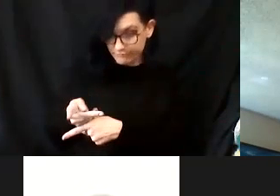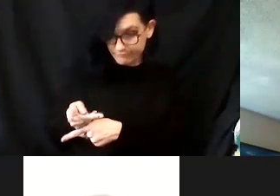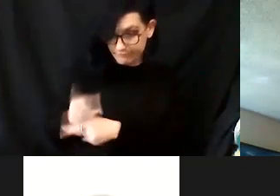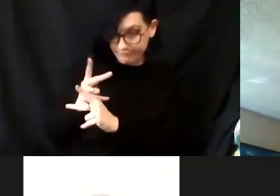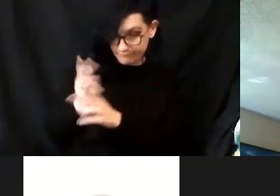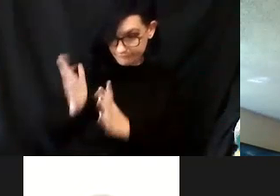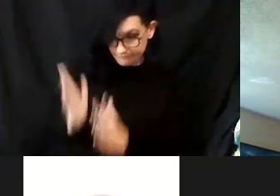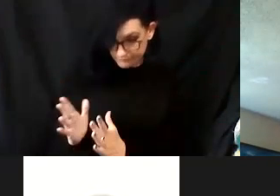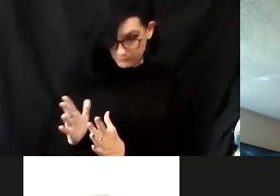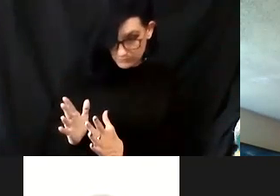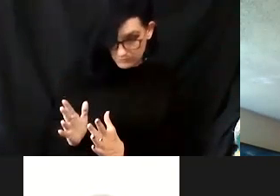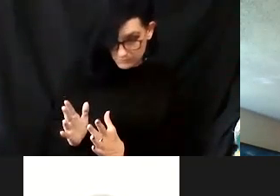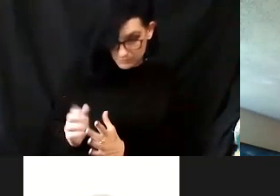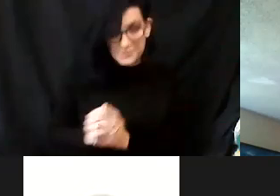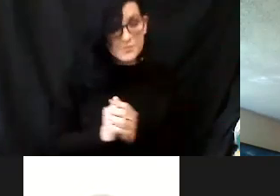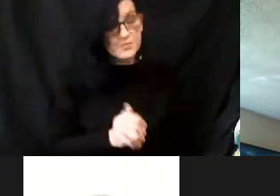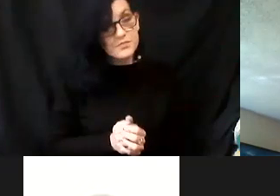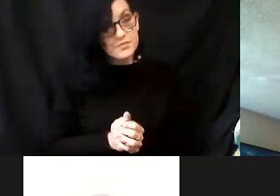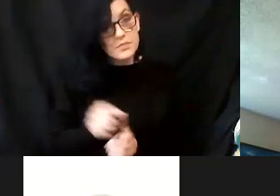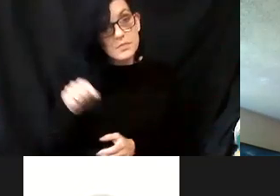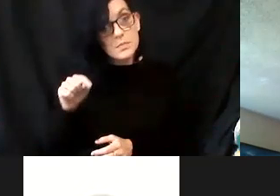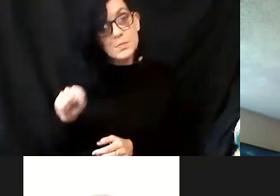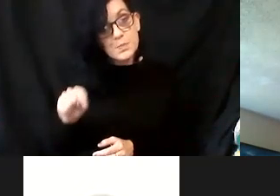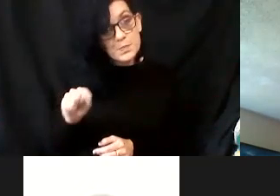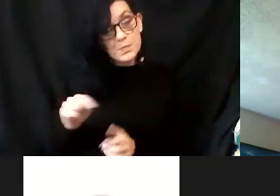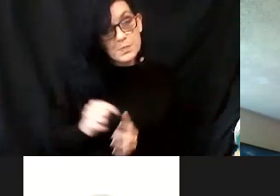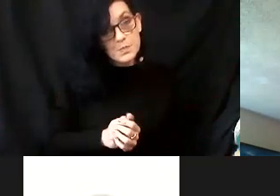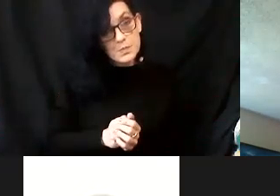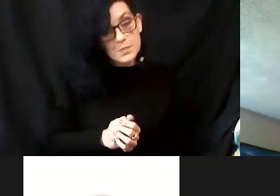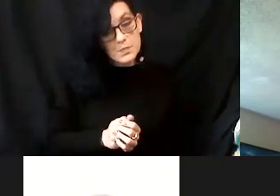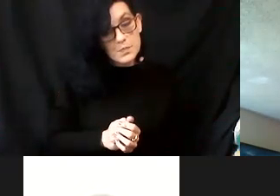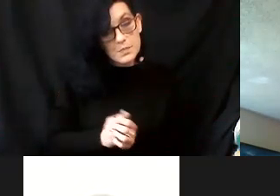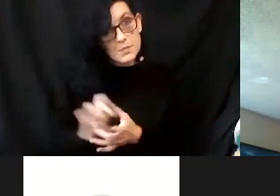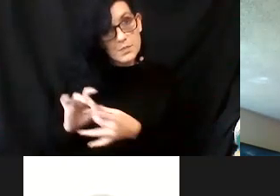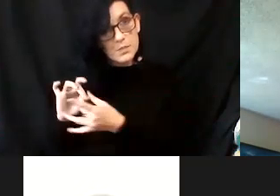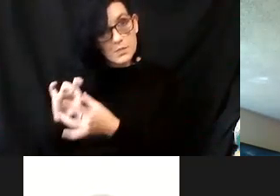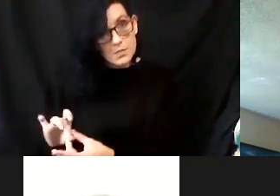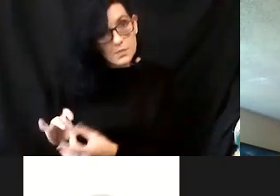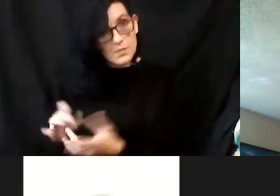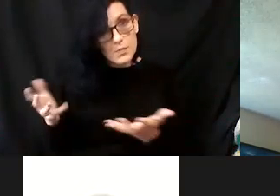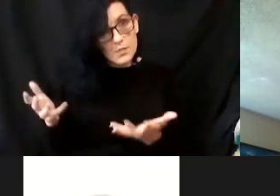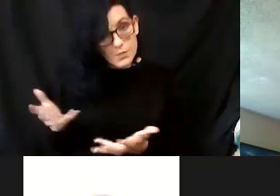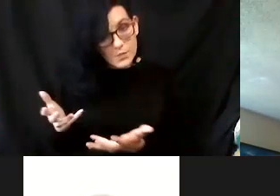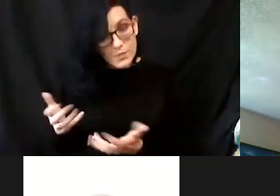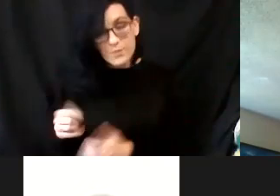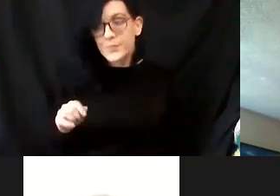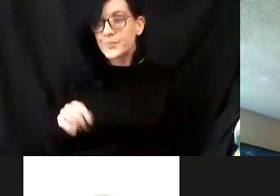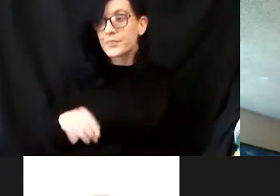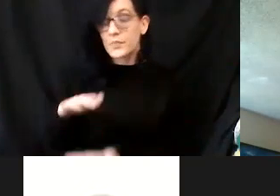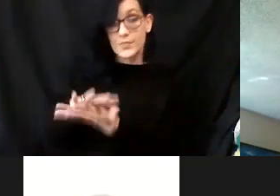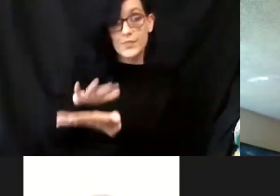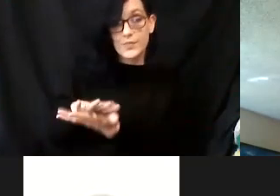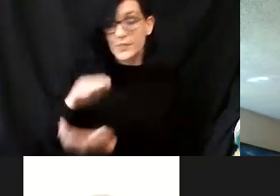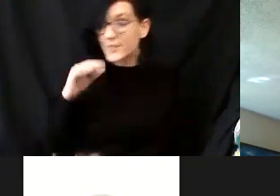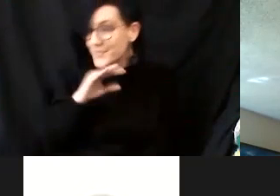is this applies in a scenario where a school lied to a student about their program, about